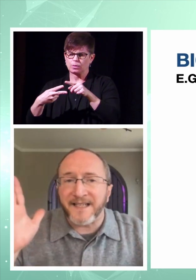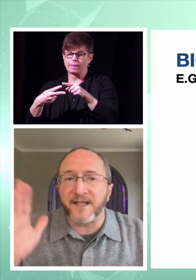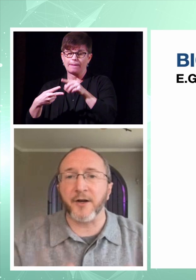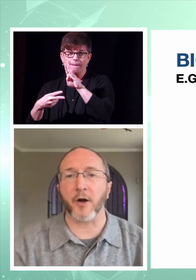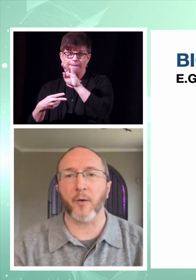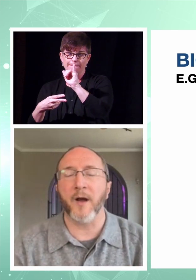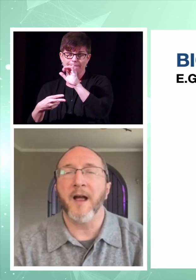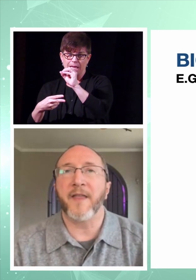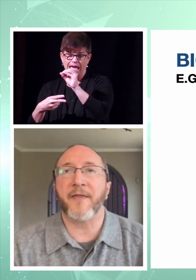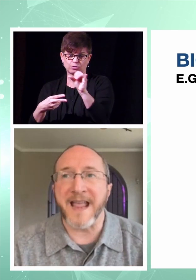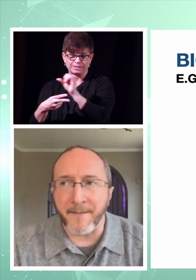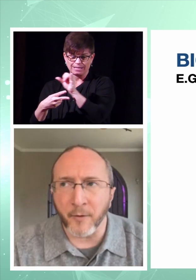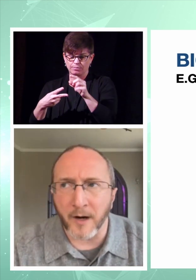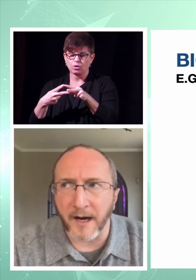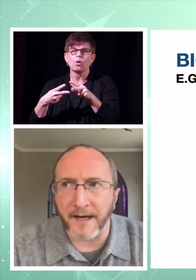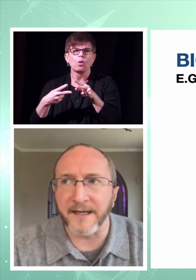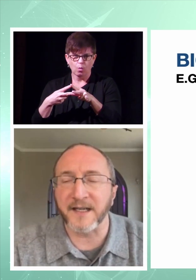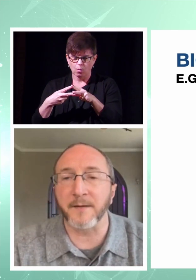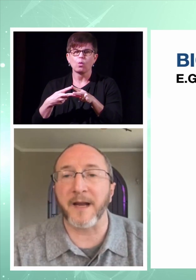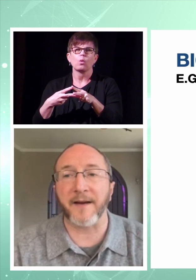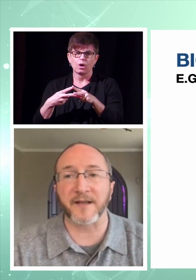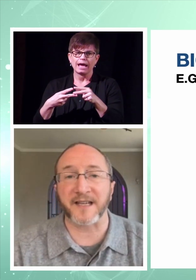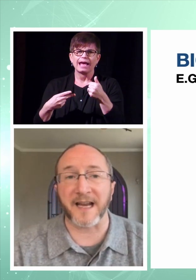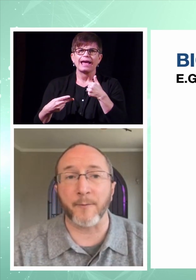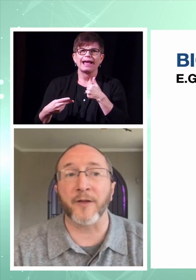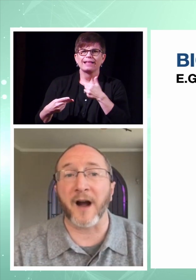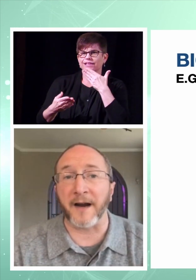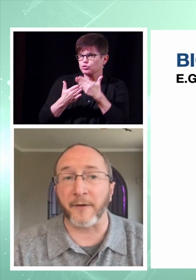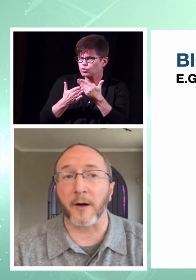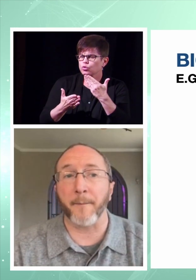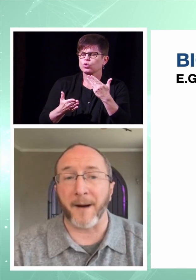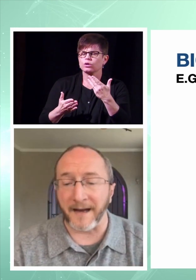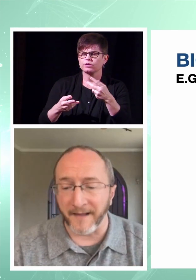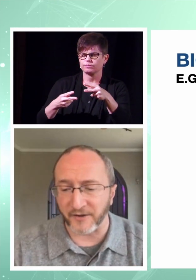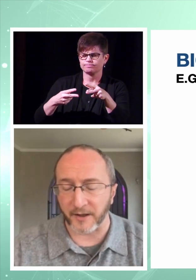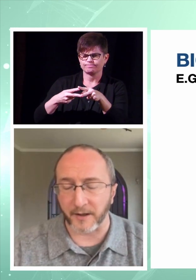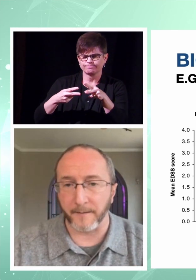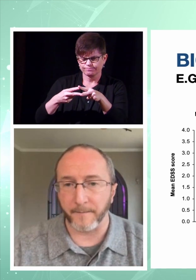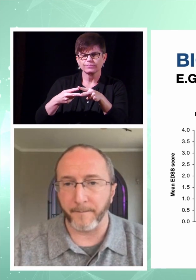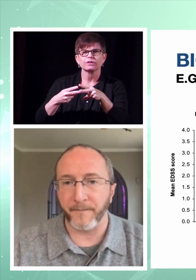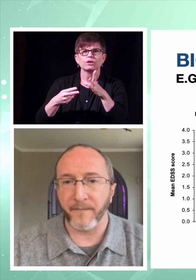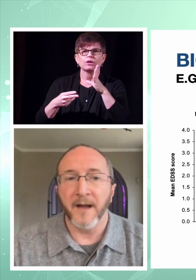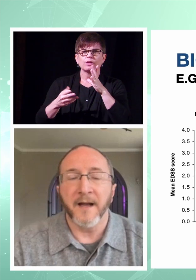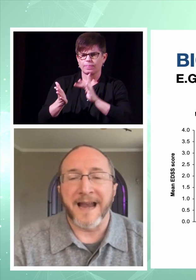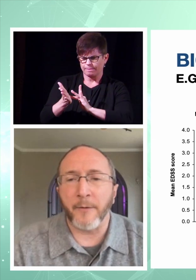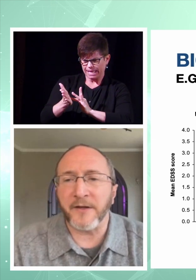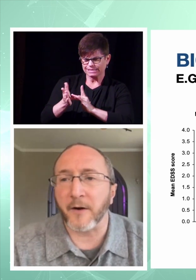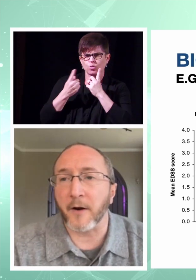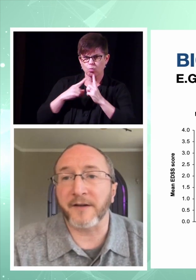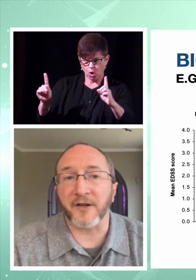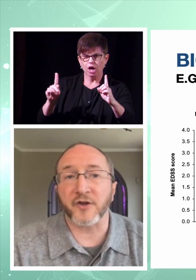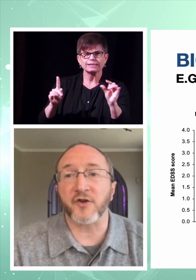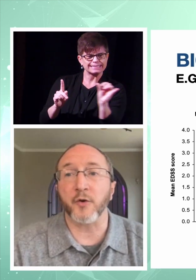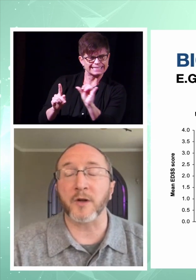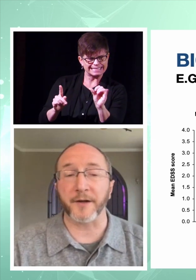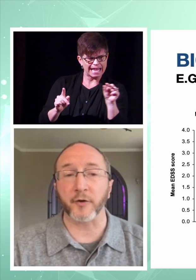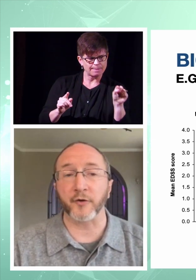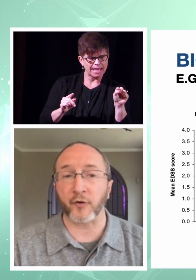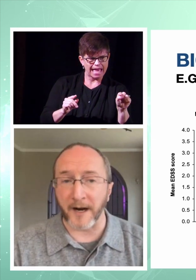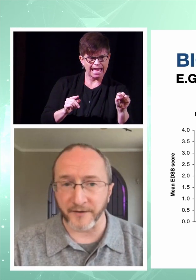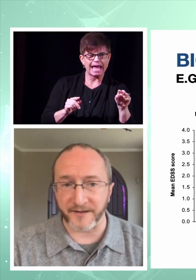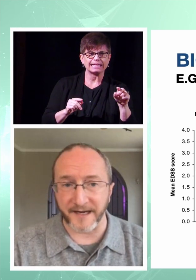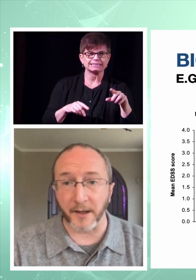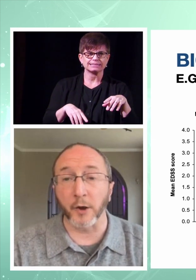at least to know that the MRI is going to behave the same with either biologic. Now we turn our attention to